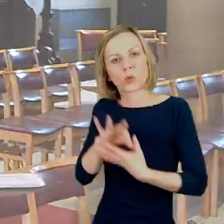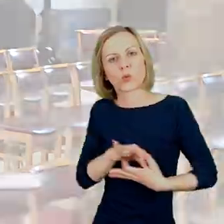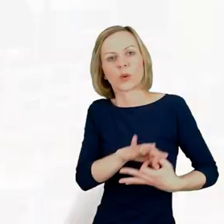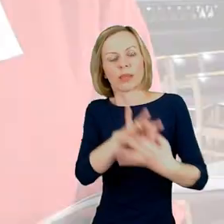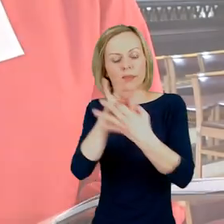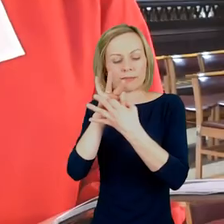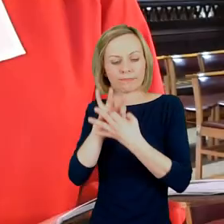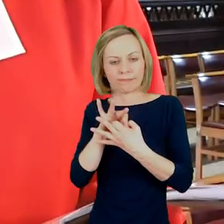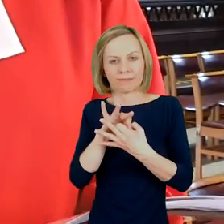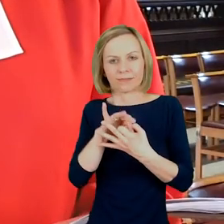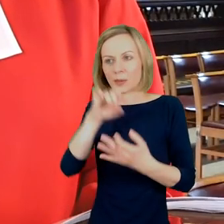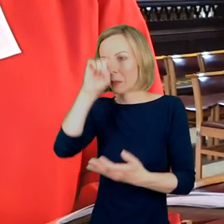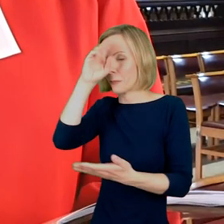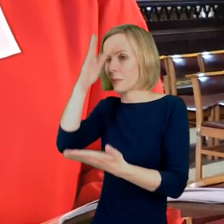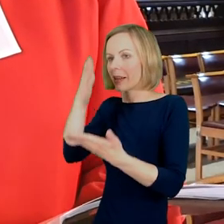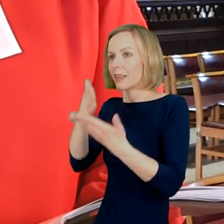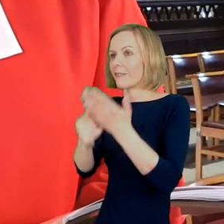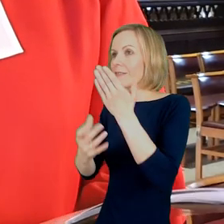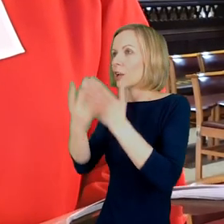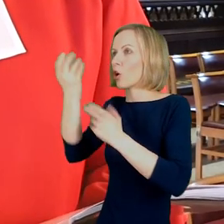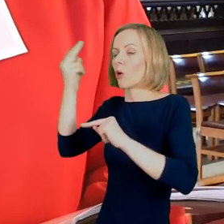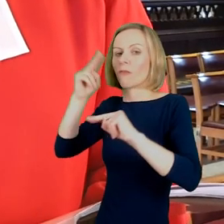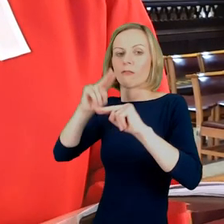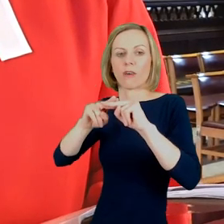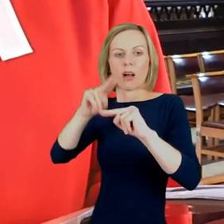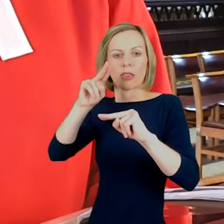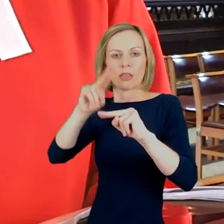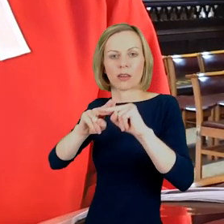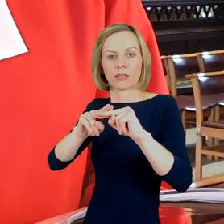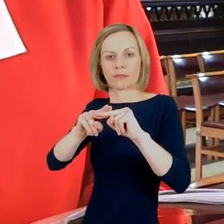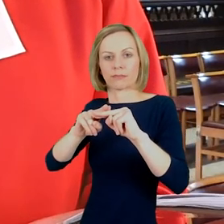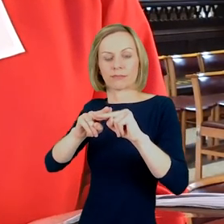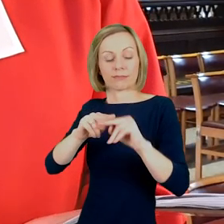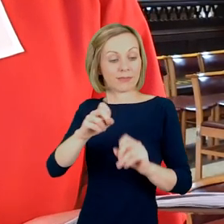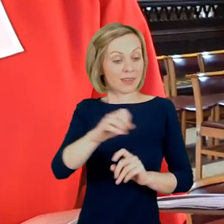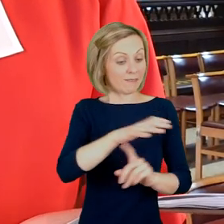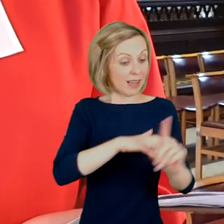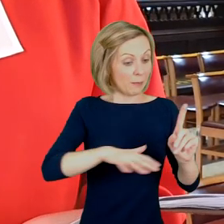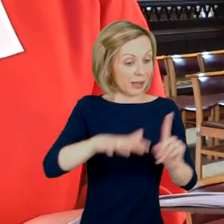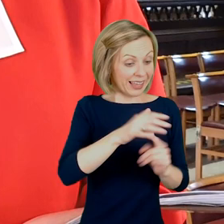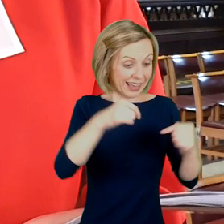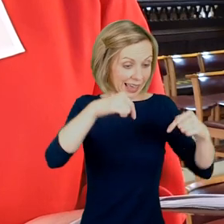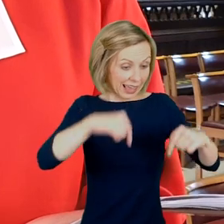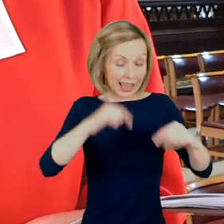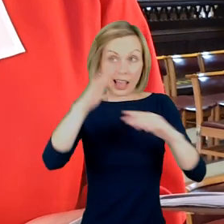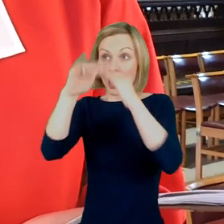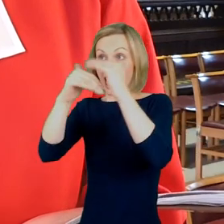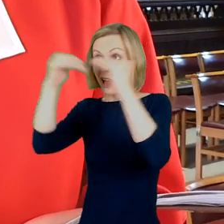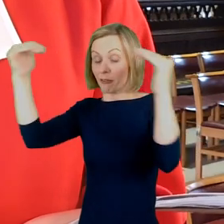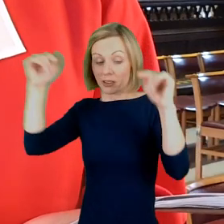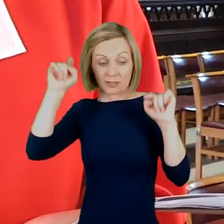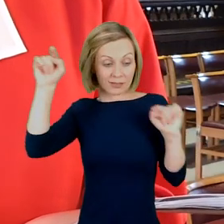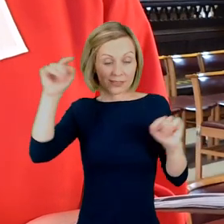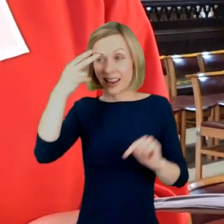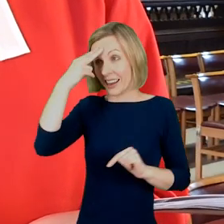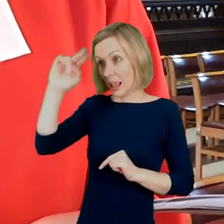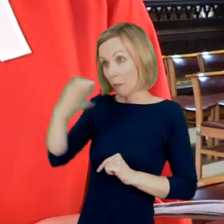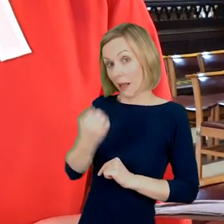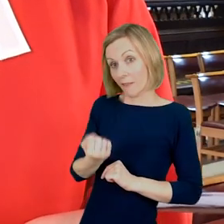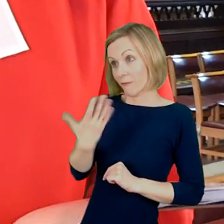together, we believe in God the Father, from whom every family in heaven and on earth is